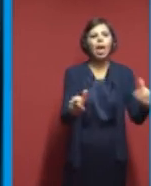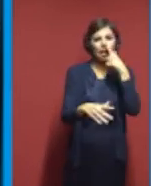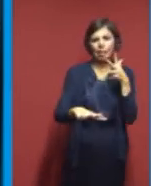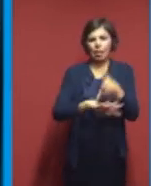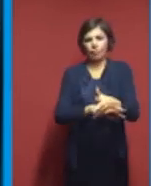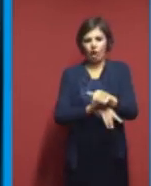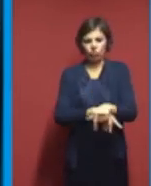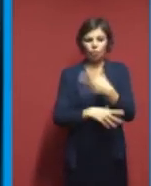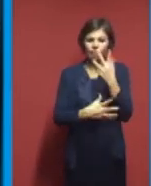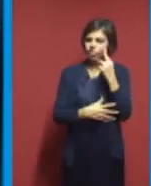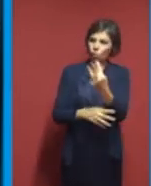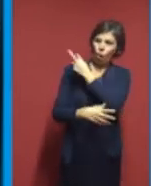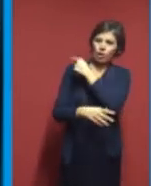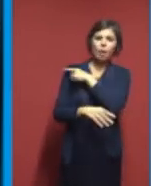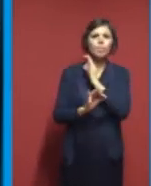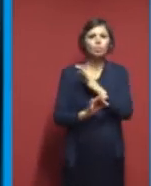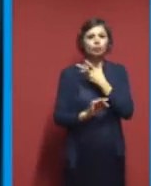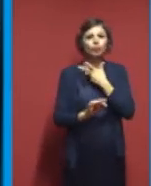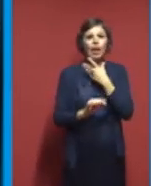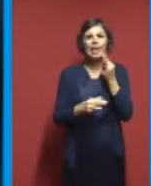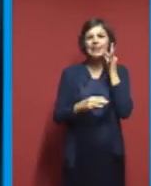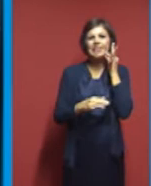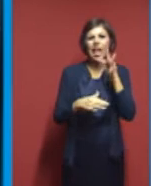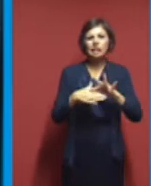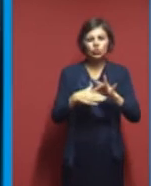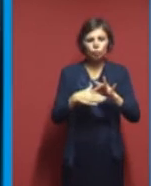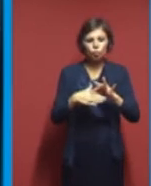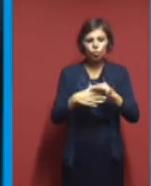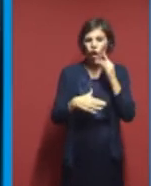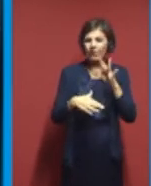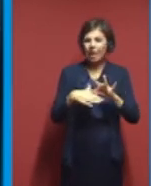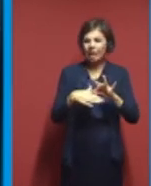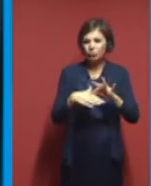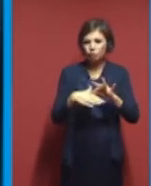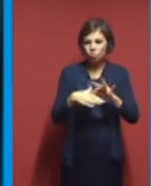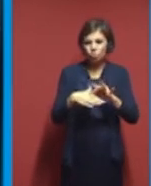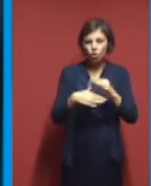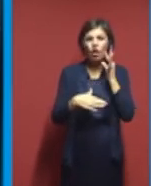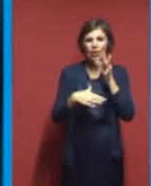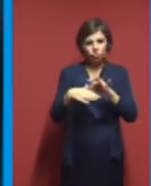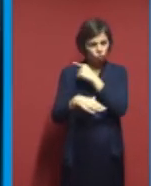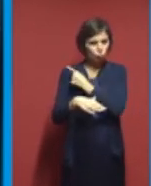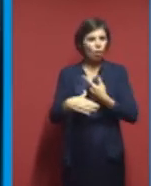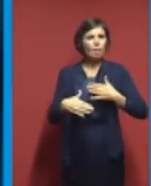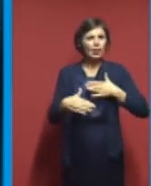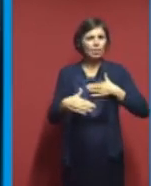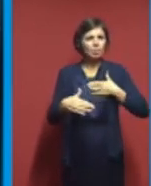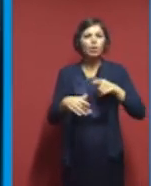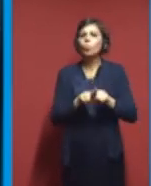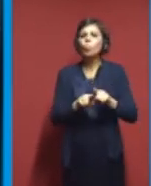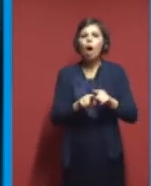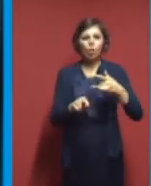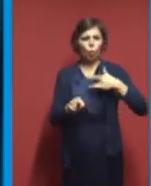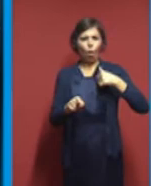beating. It's beating in time with that stimulator circuit that we built. If you turn the dial for the frequency, the cells speed up. And